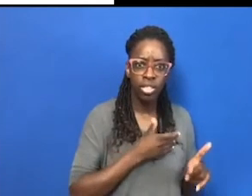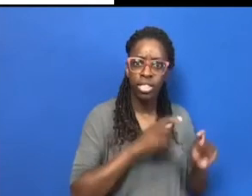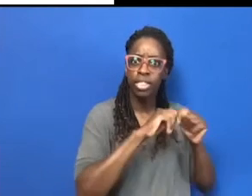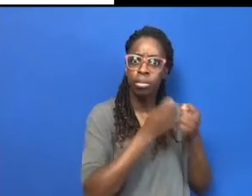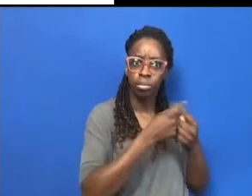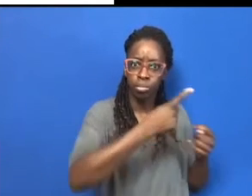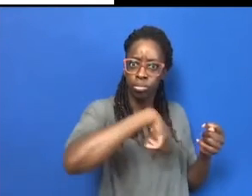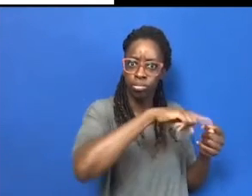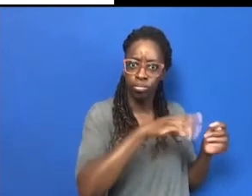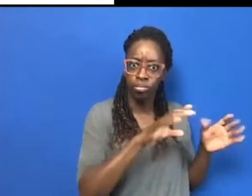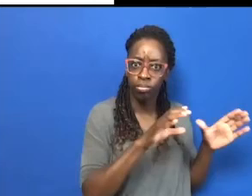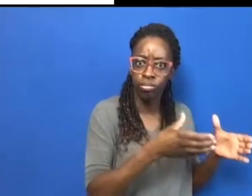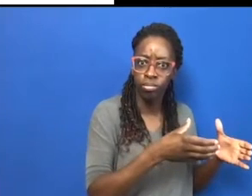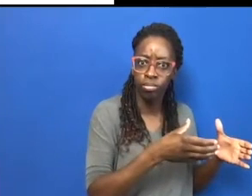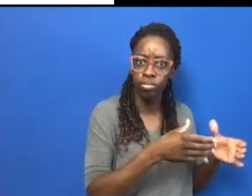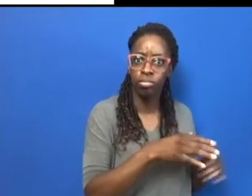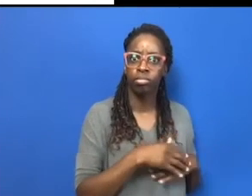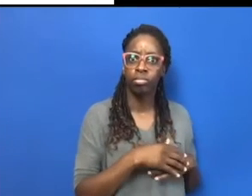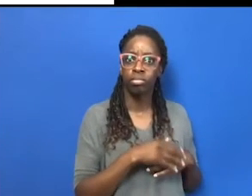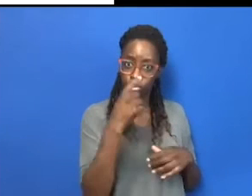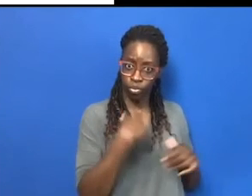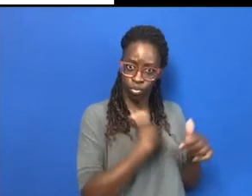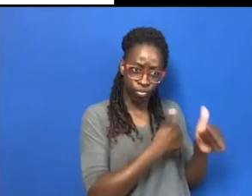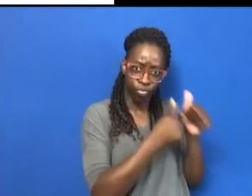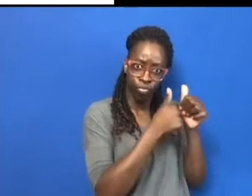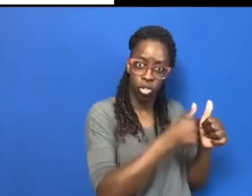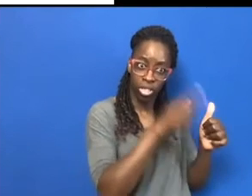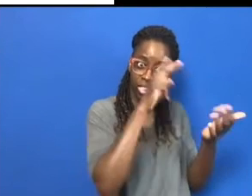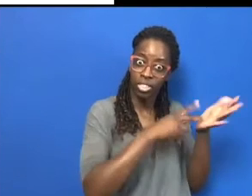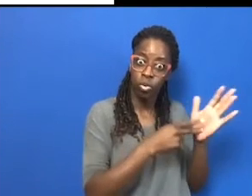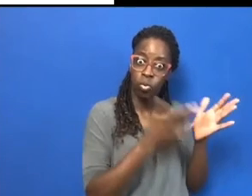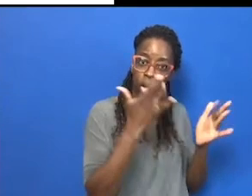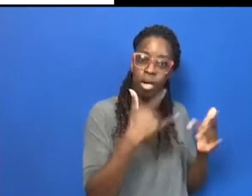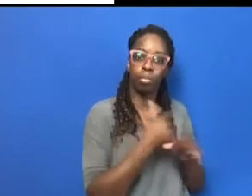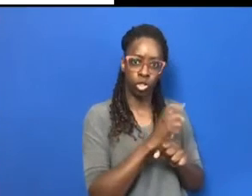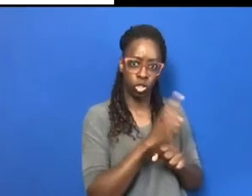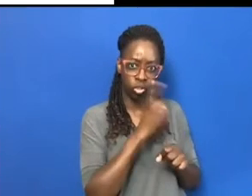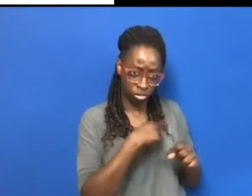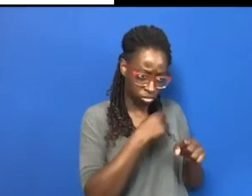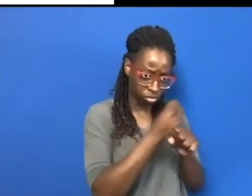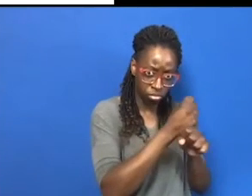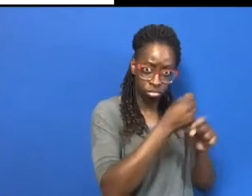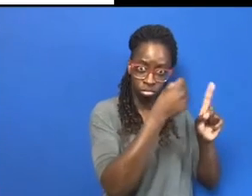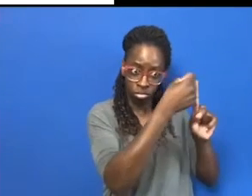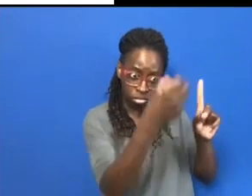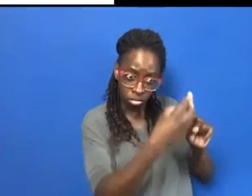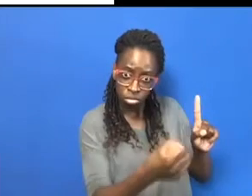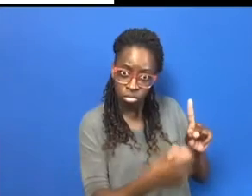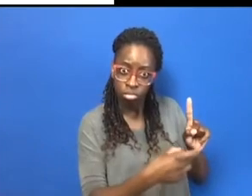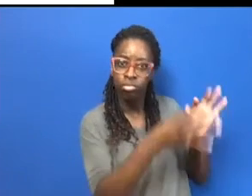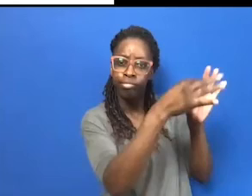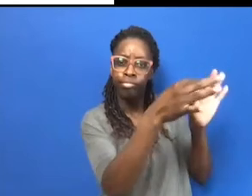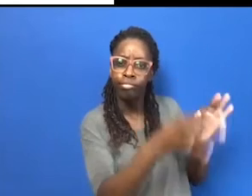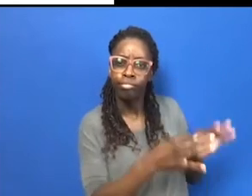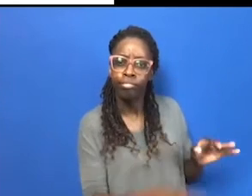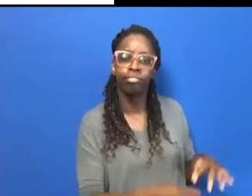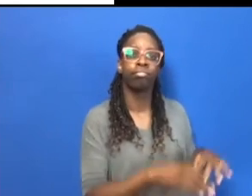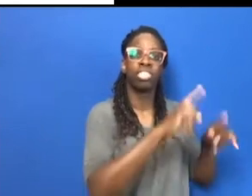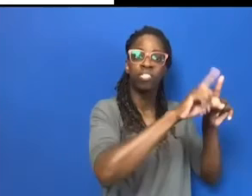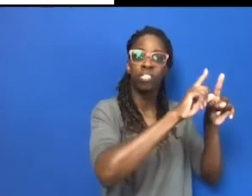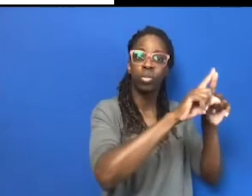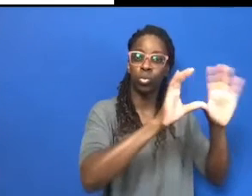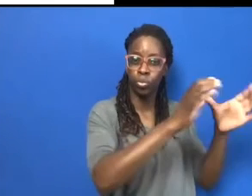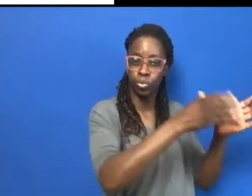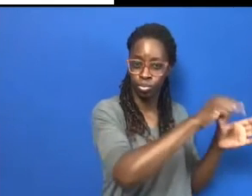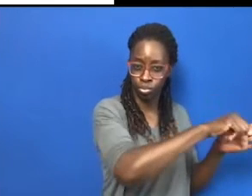on the definitions we've developed to define those categories. Then we wanted to